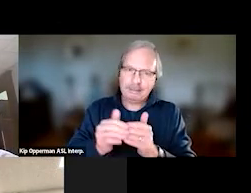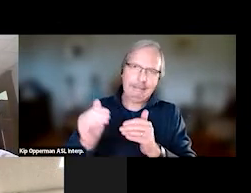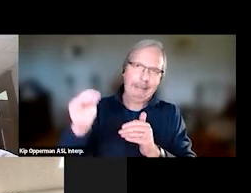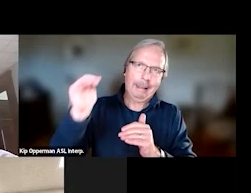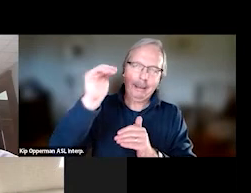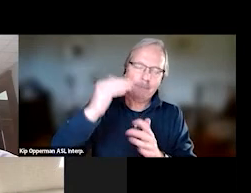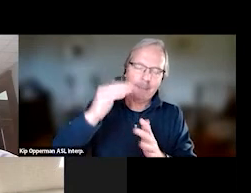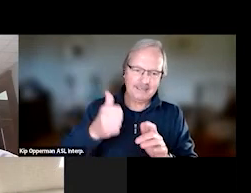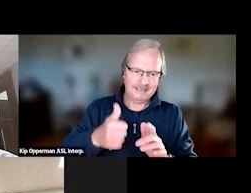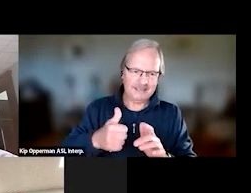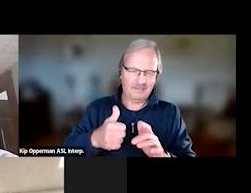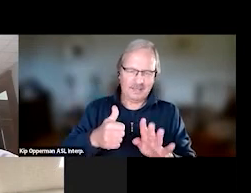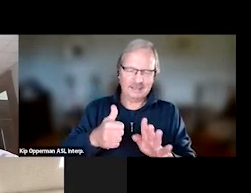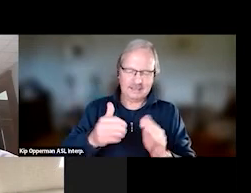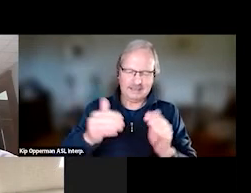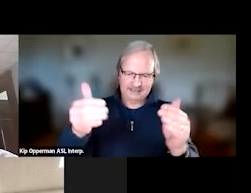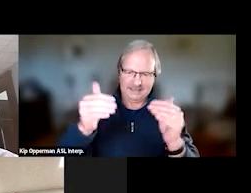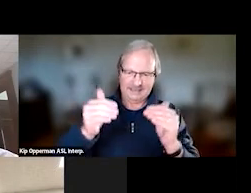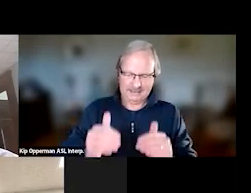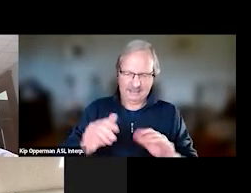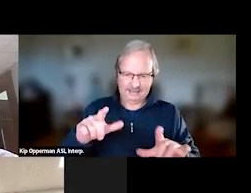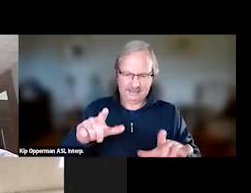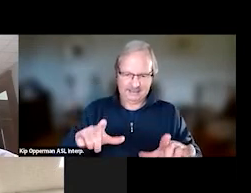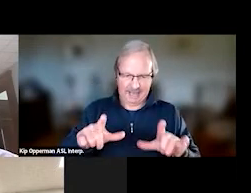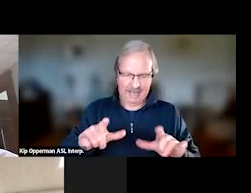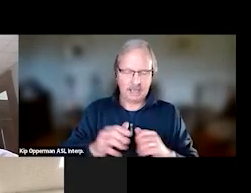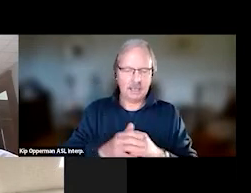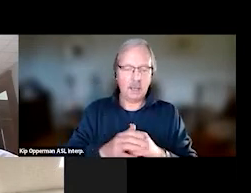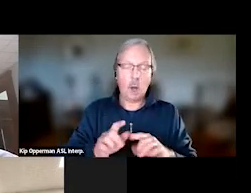my next slide. All the different